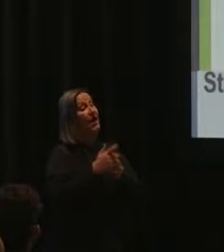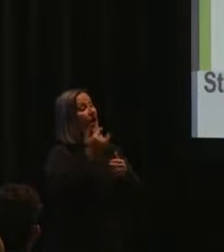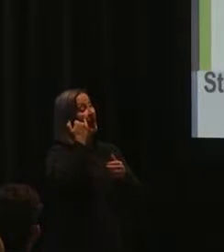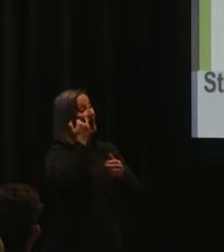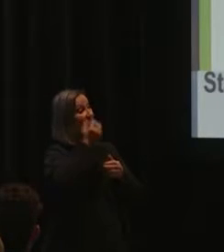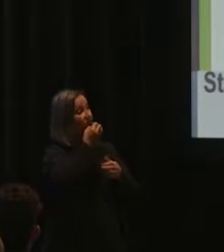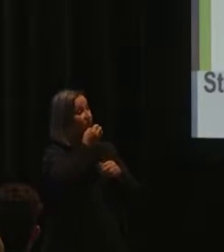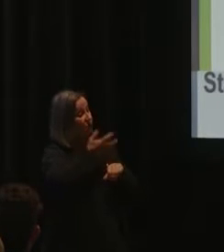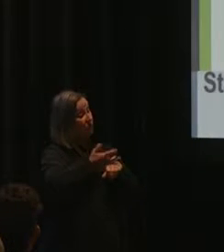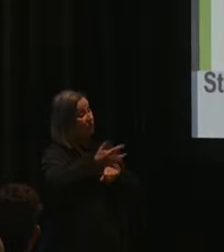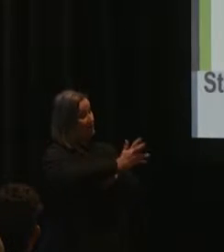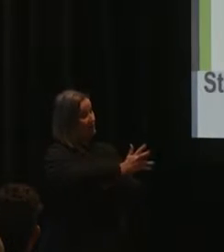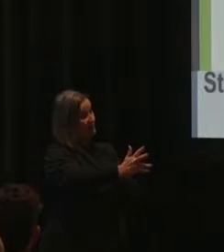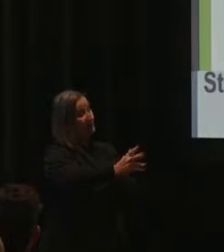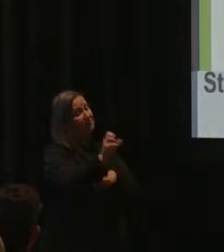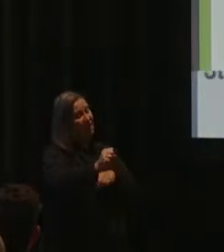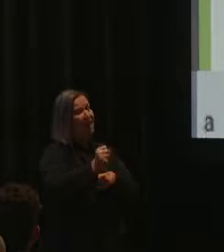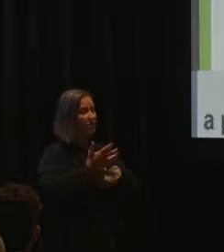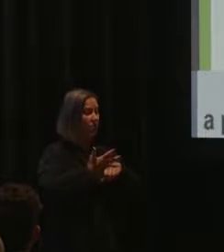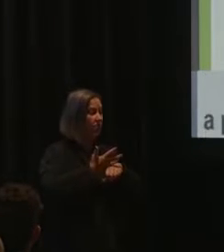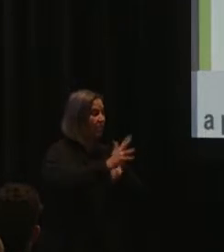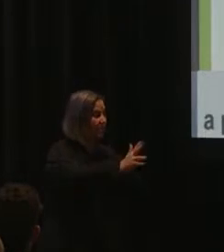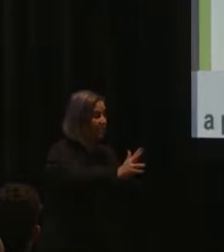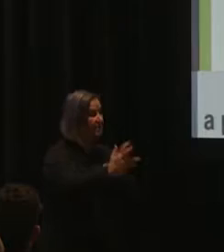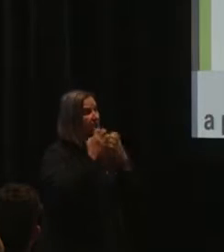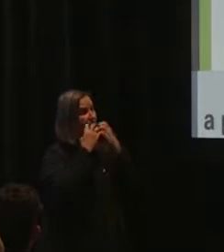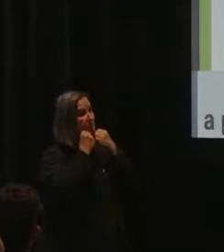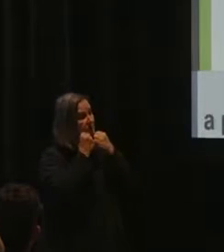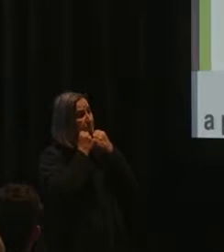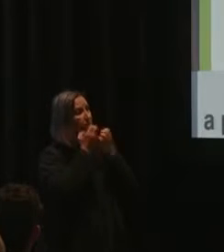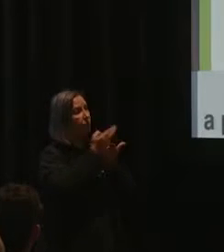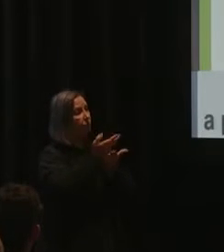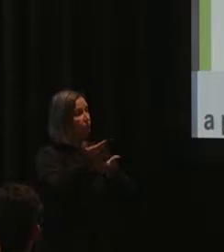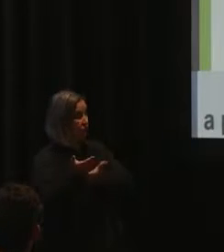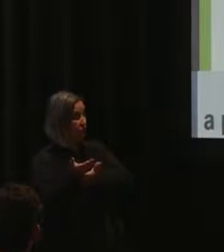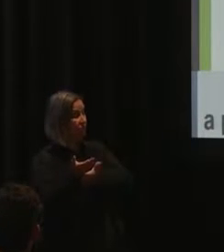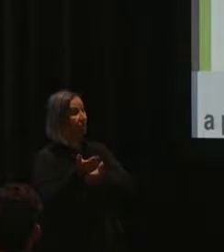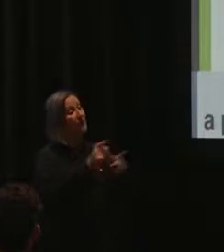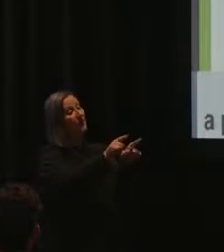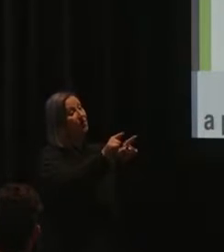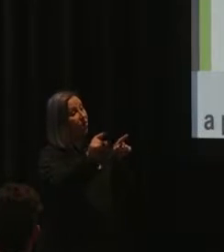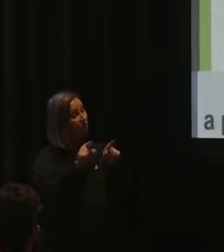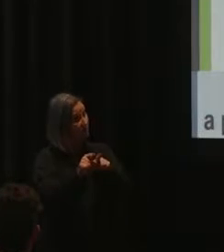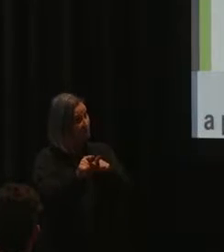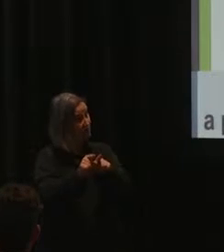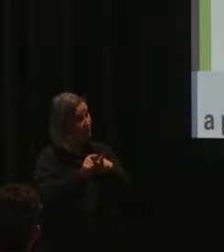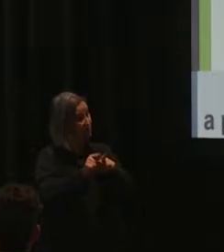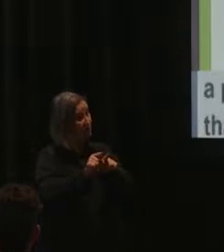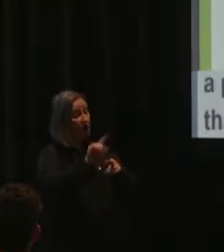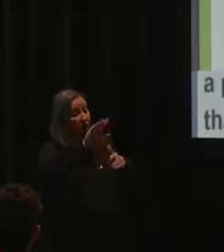not only wasting a precious resource, that's food, but all the resources that